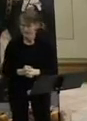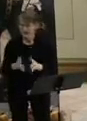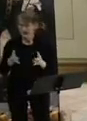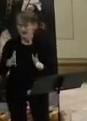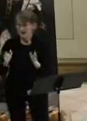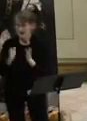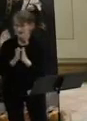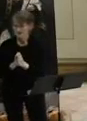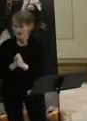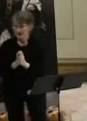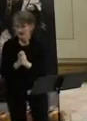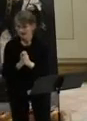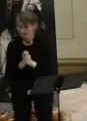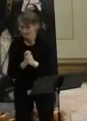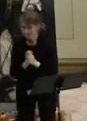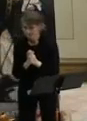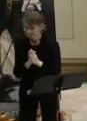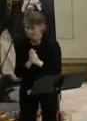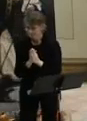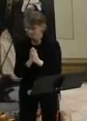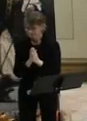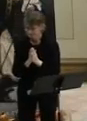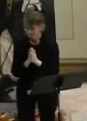Let us pray.